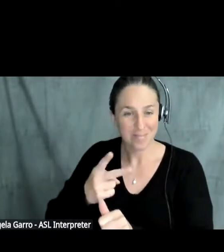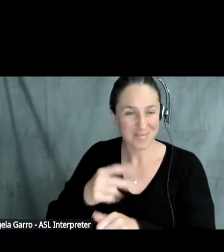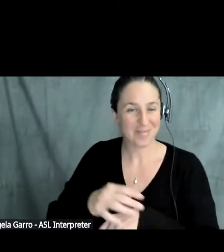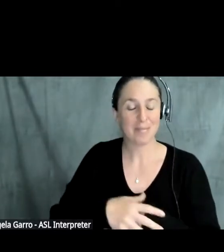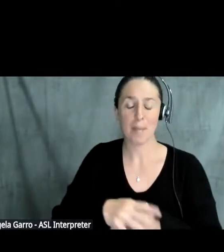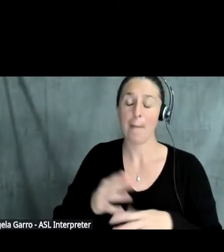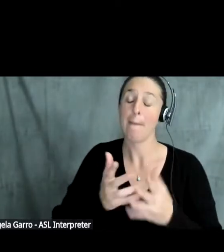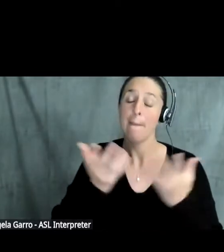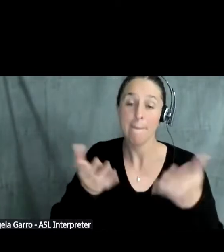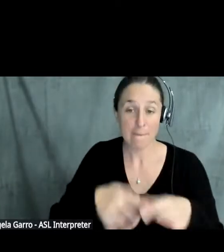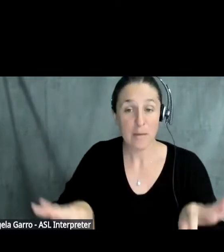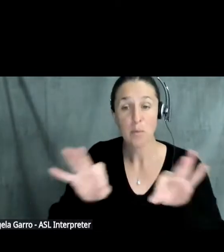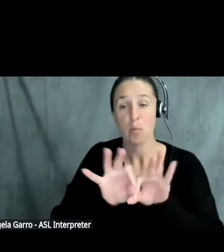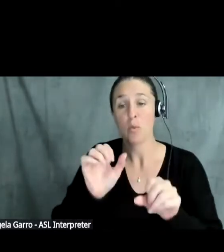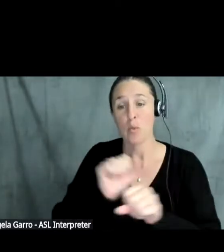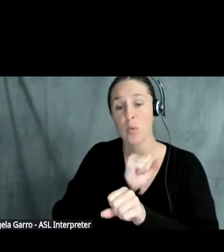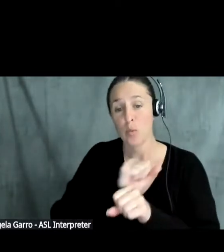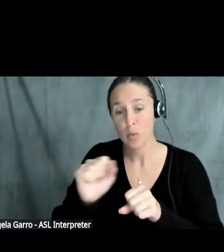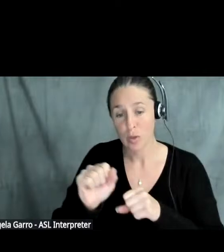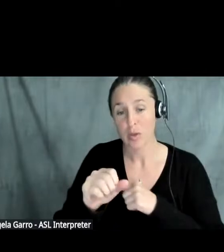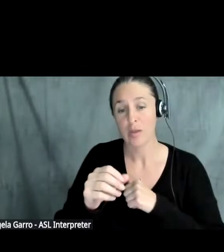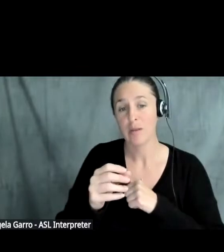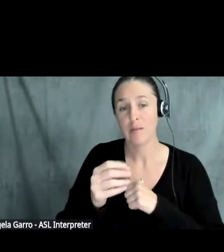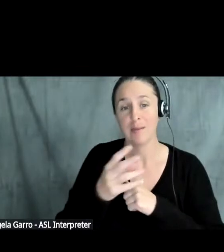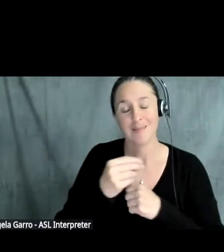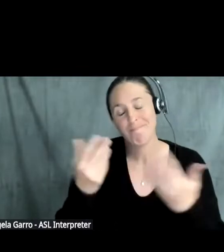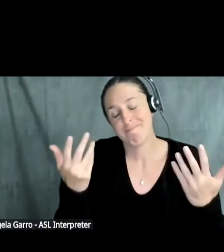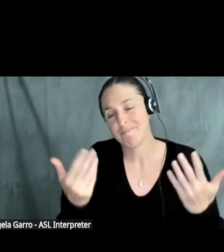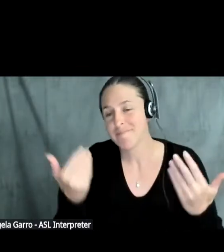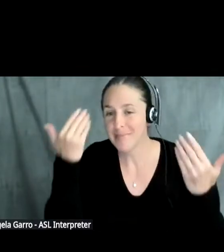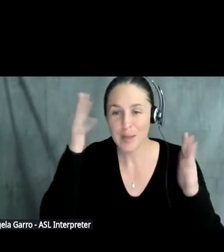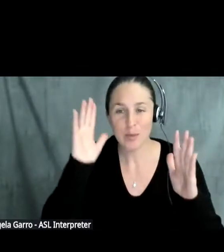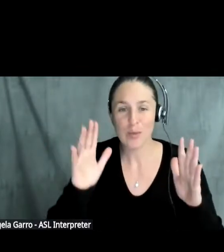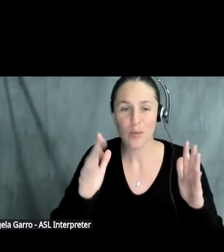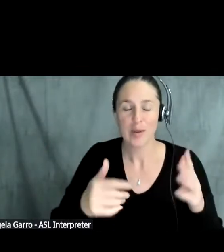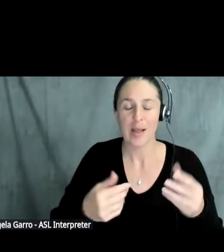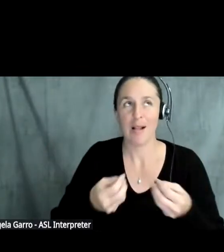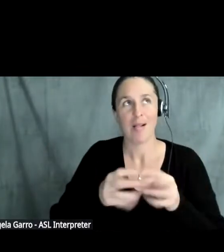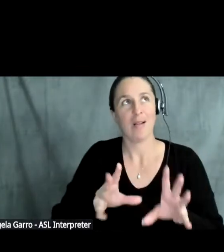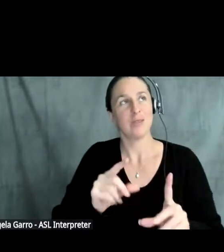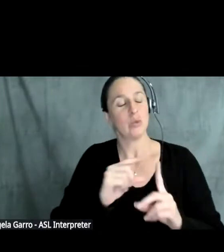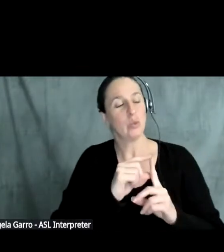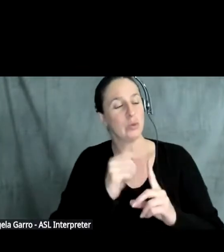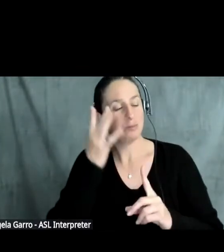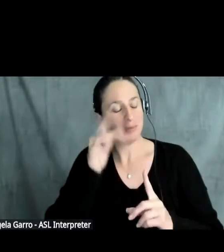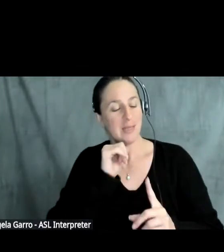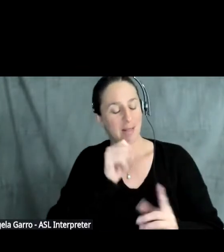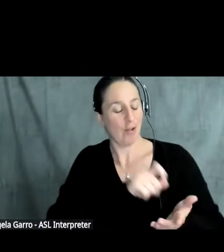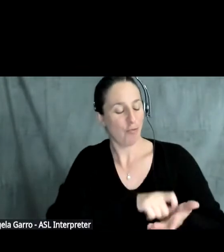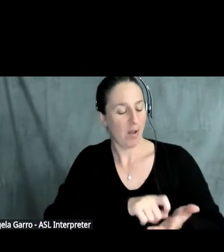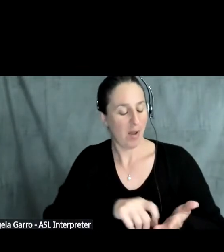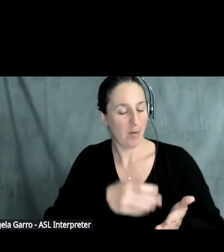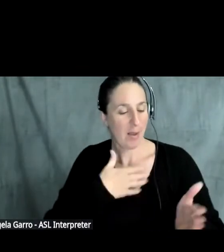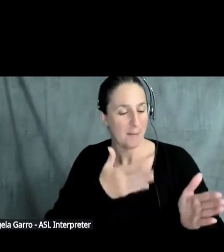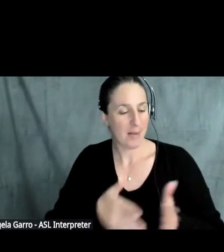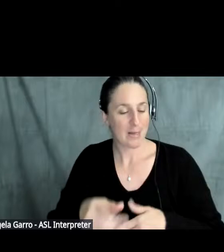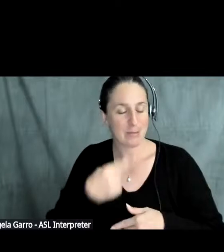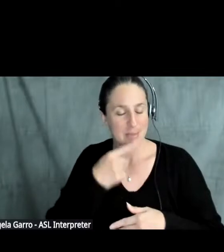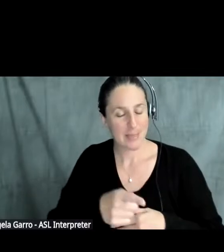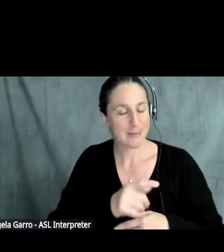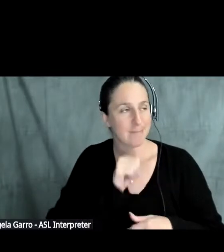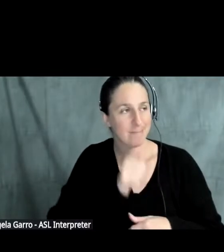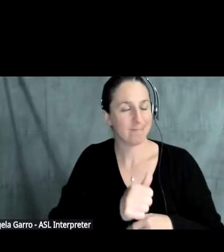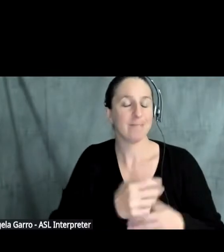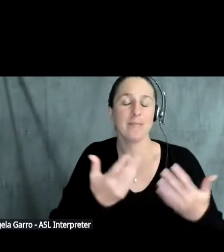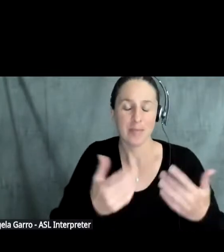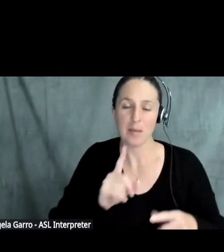work. And I don't know. I'm at a loss for words because I didn't write down what I was going to say. But I appreciate